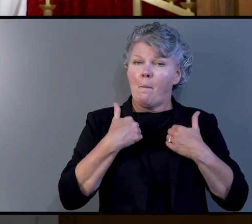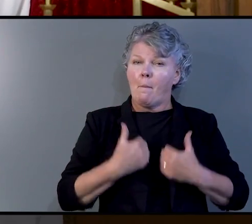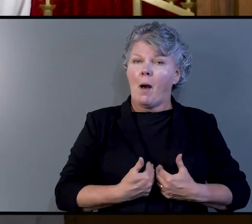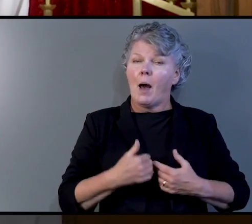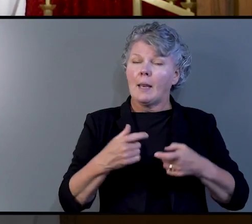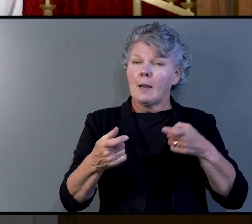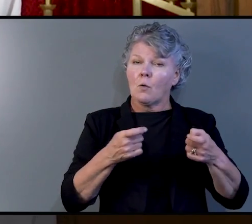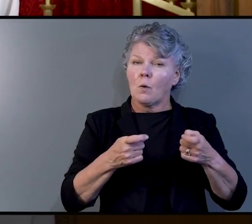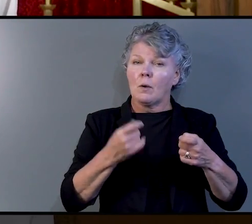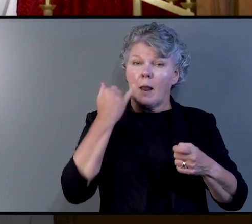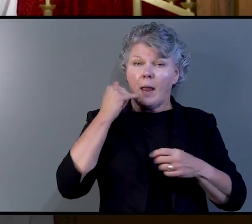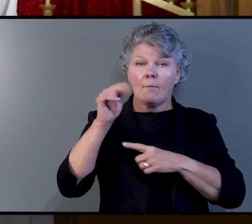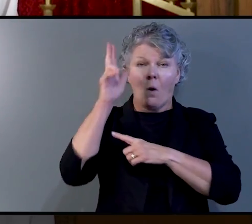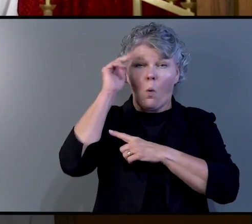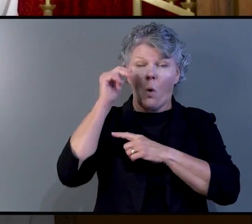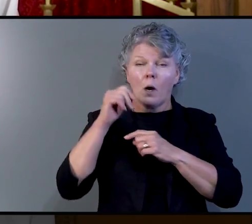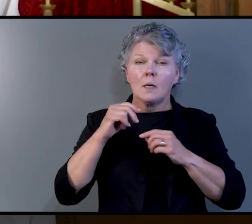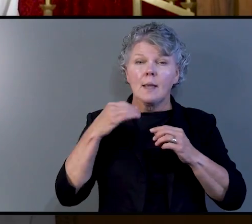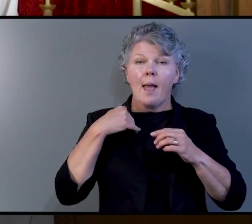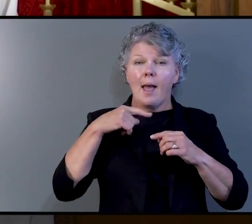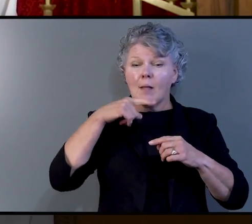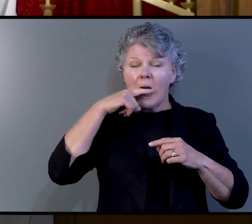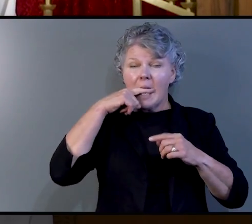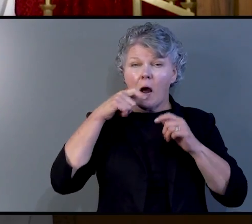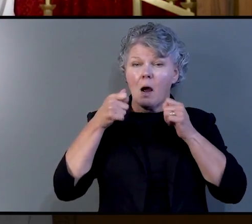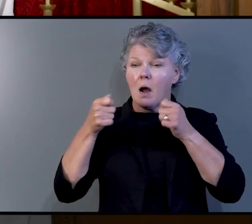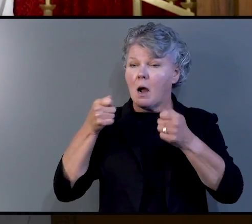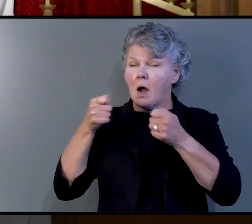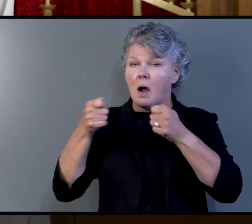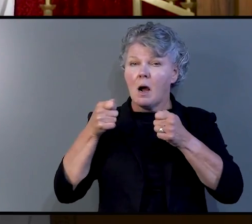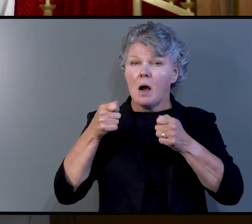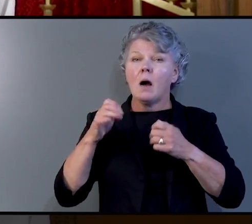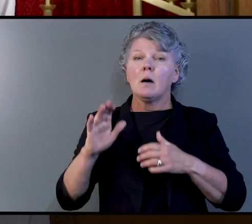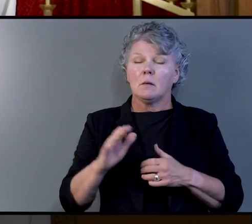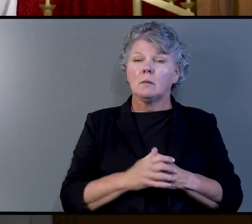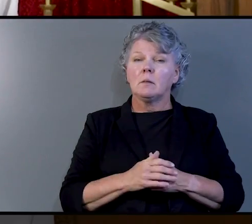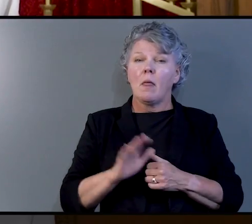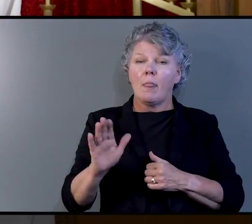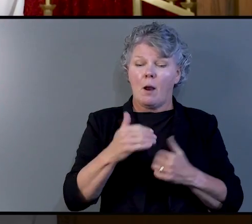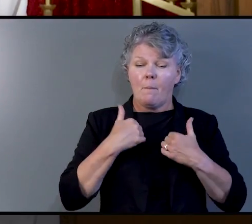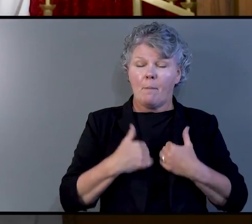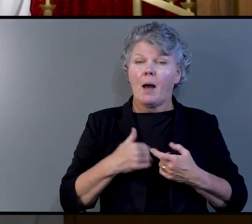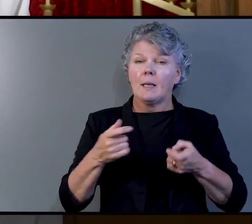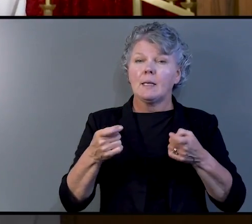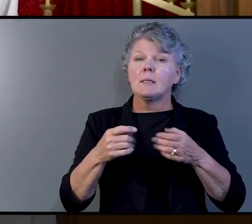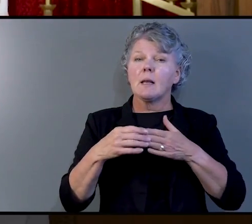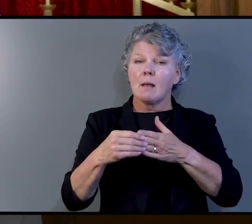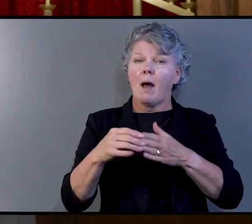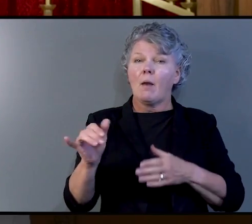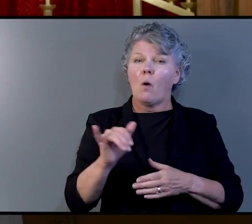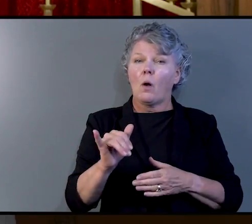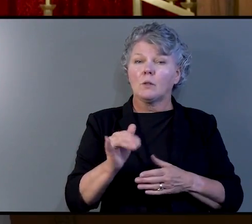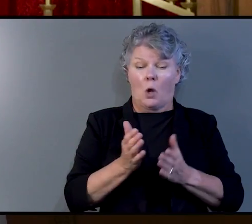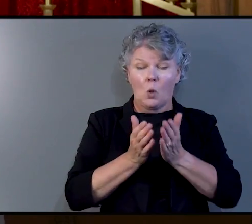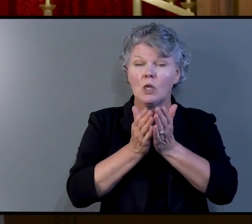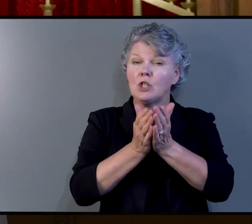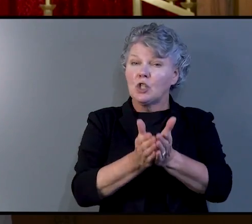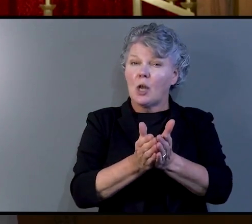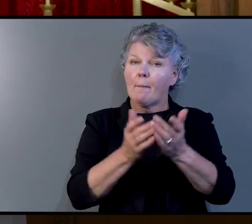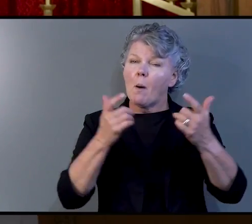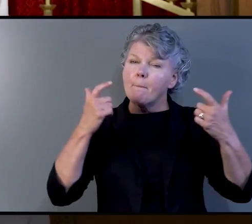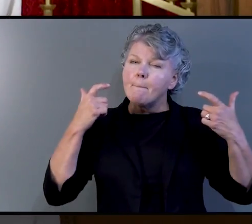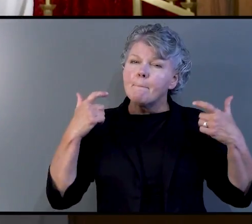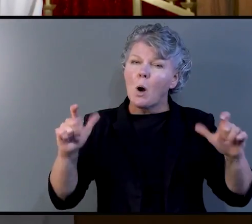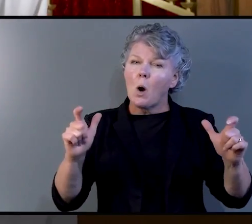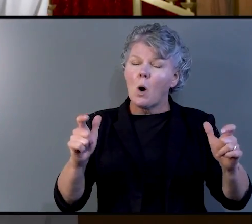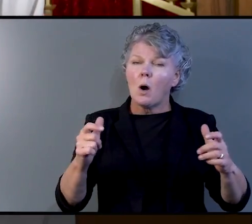bits in the mouth of the horses so that they obey us, we guide their whole bodies as well. Look at the ships also. Though they are so large